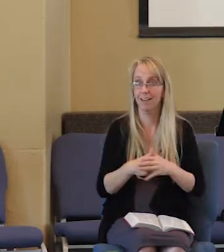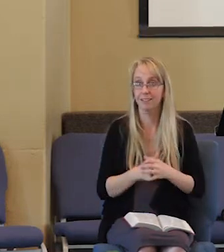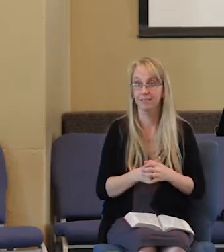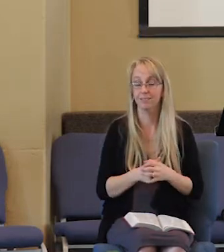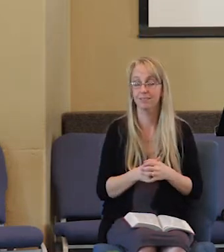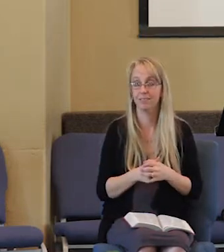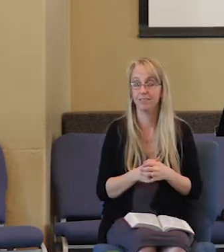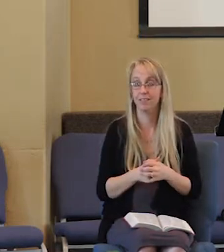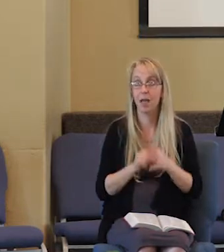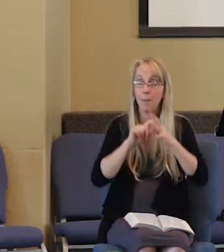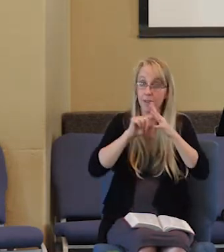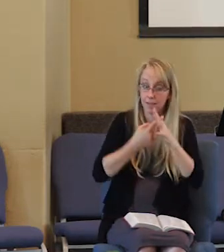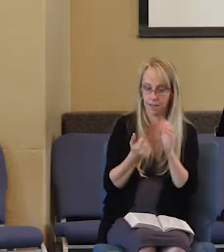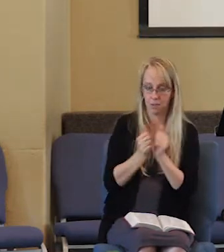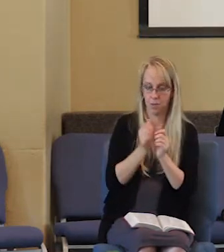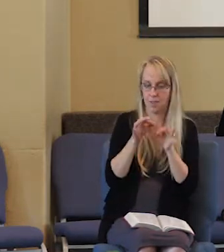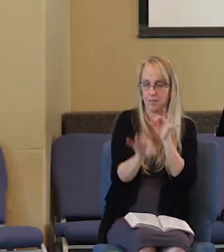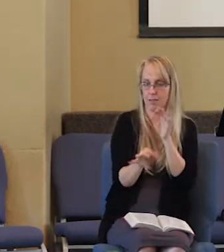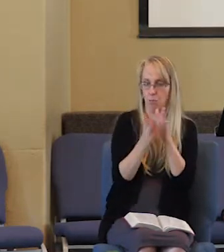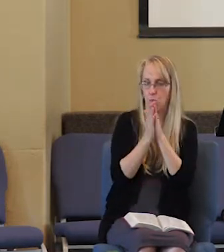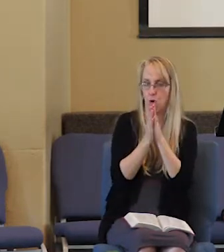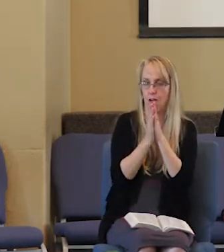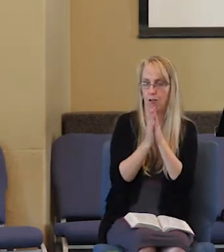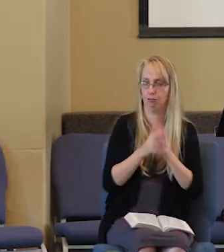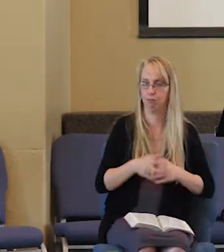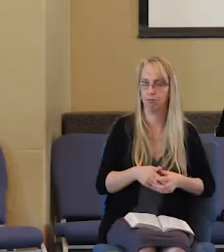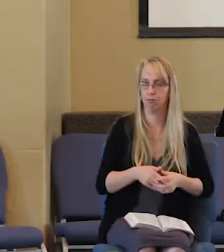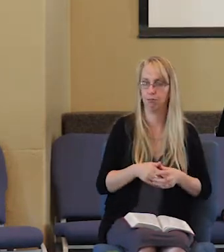And it begins with a simple prayer.